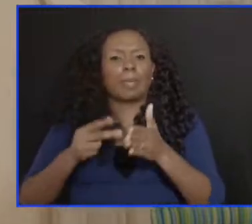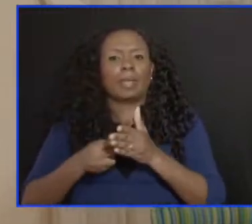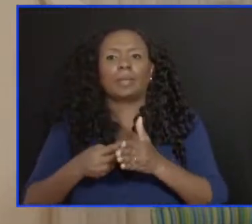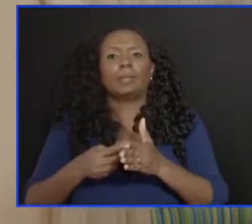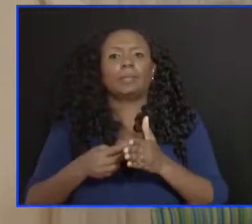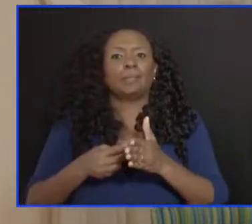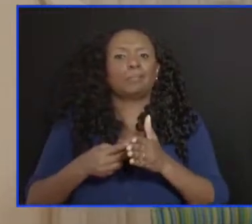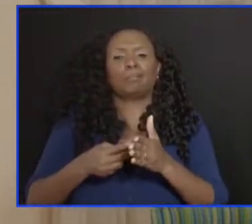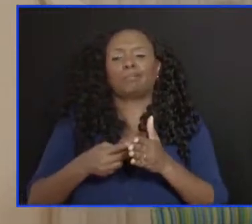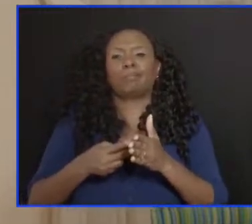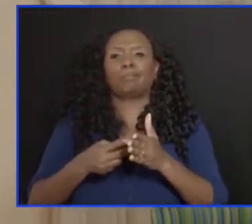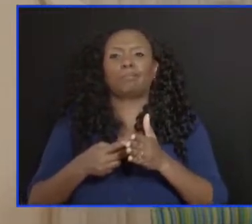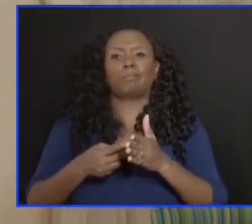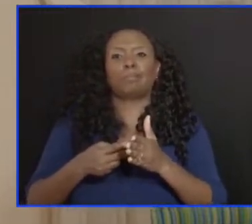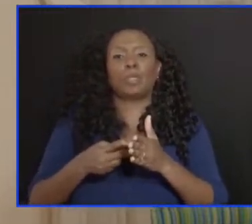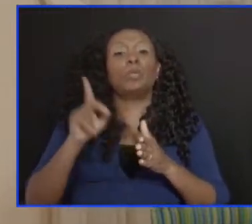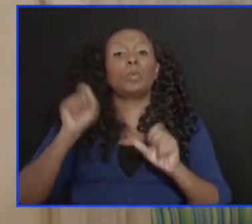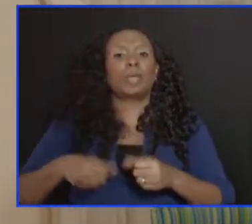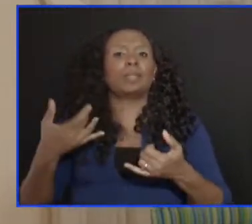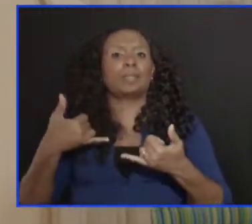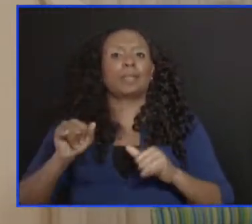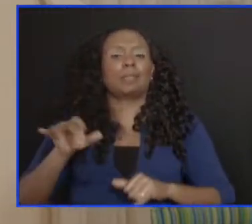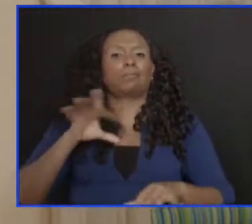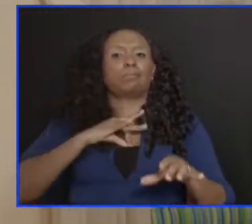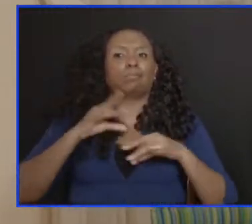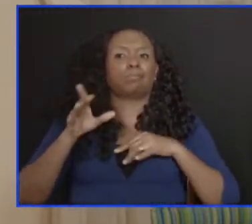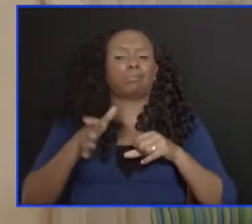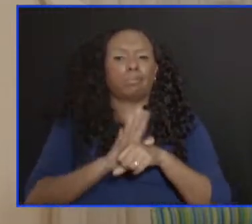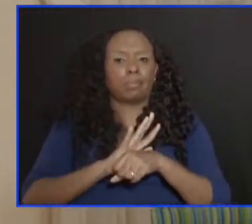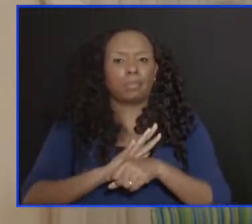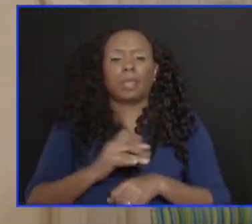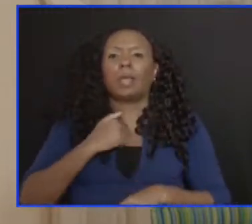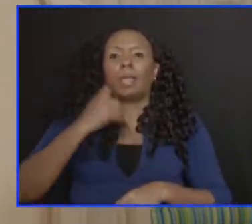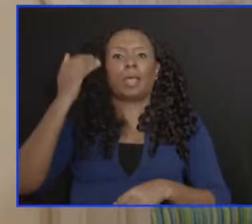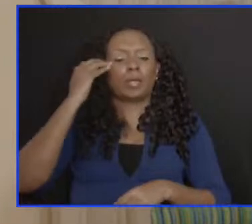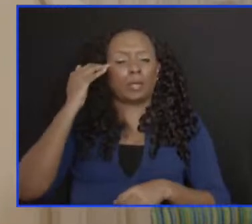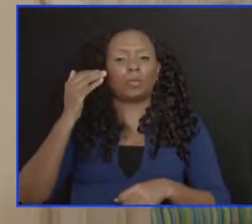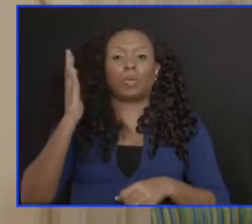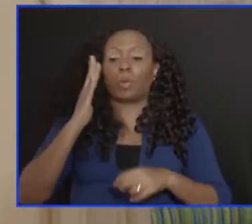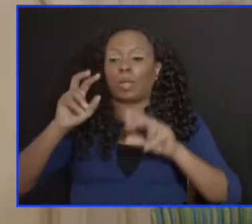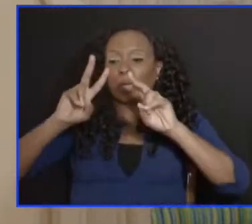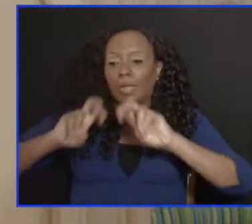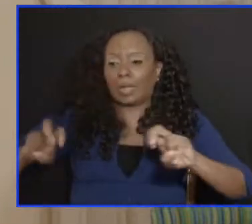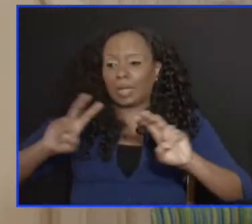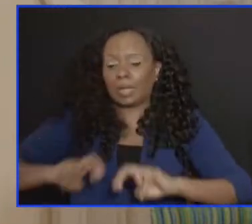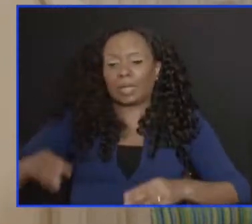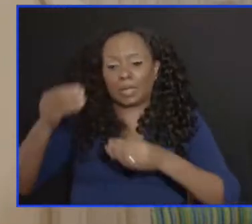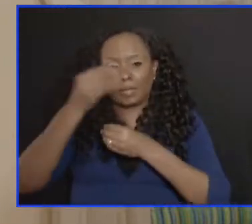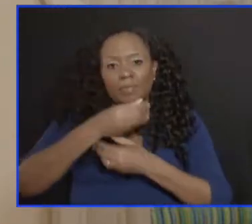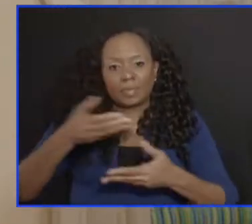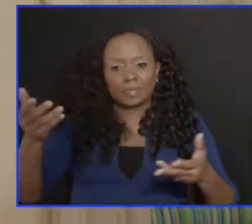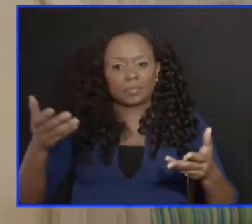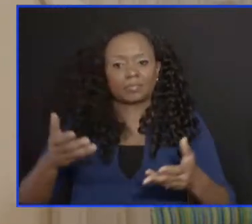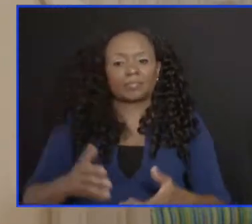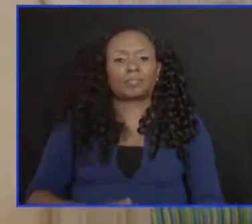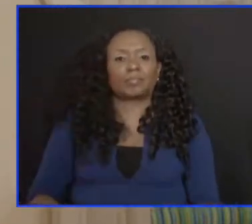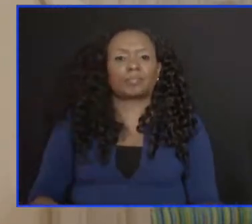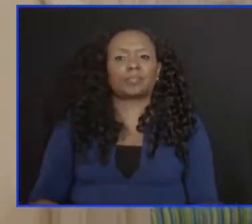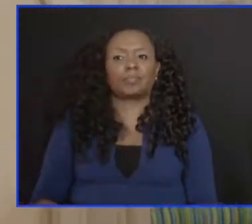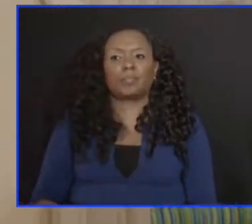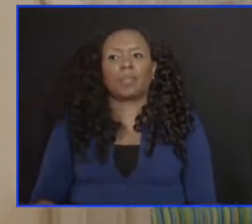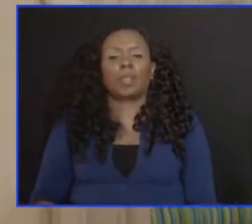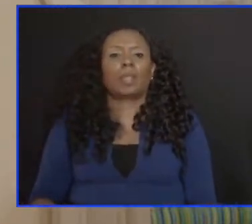the possibility of death. So I take the point that this is data that we need to analyze in terms of persons who